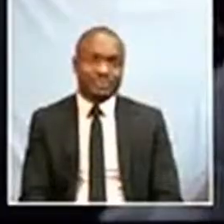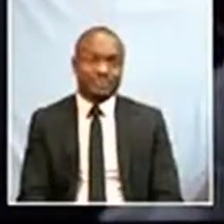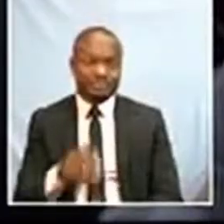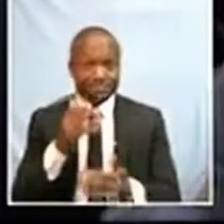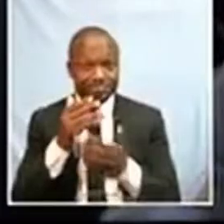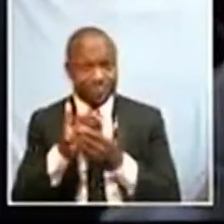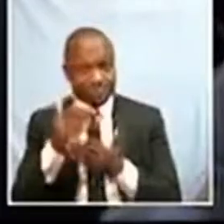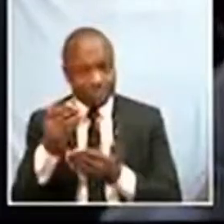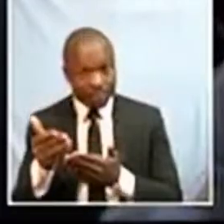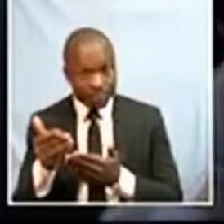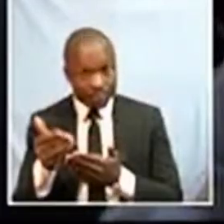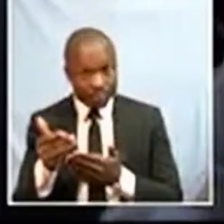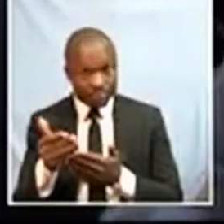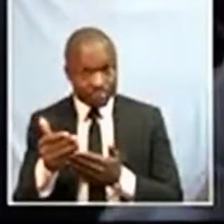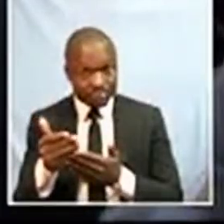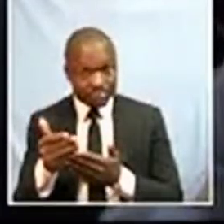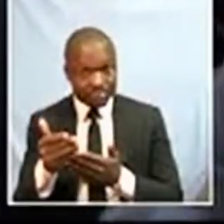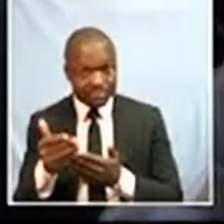Procurement.